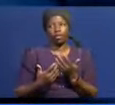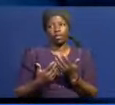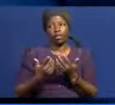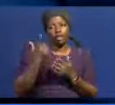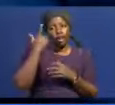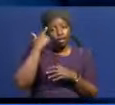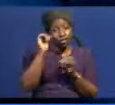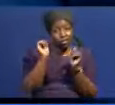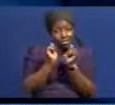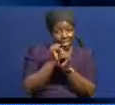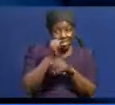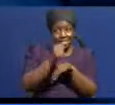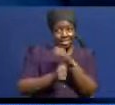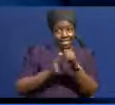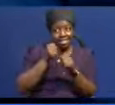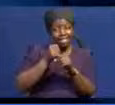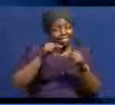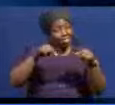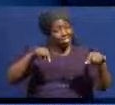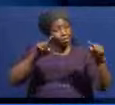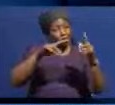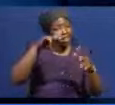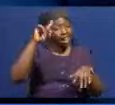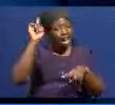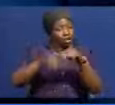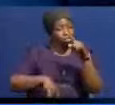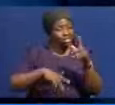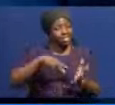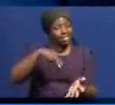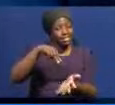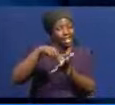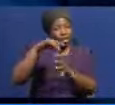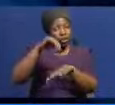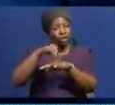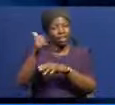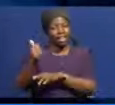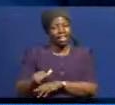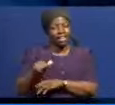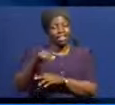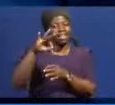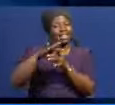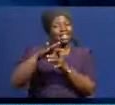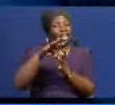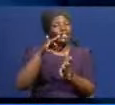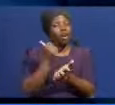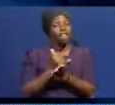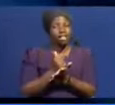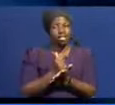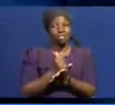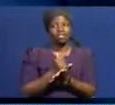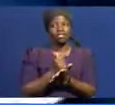for 10 good years, they cannot stand on any elective office.